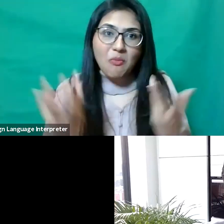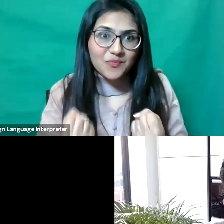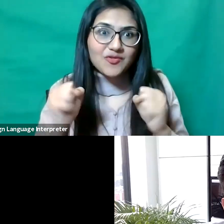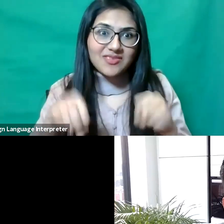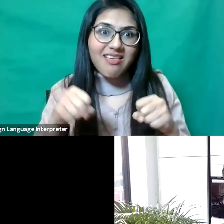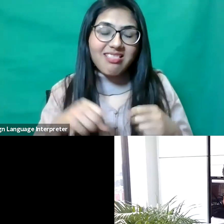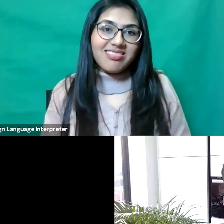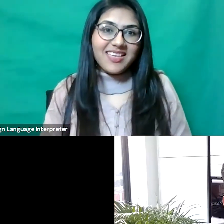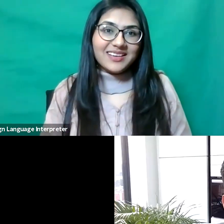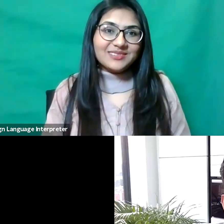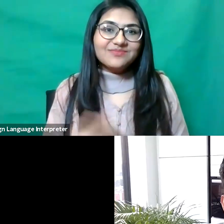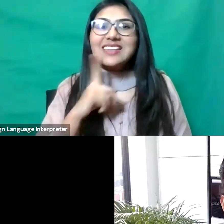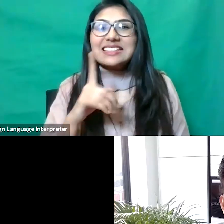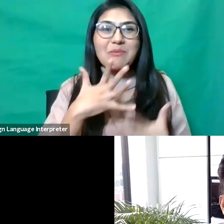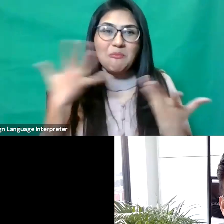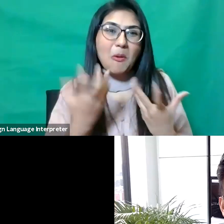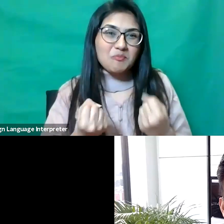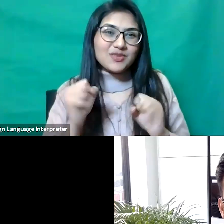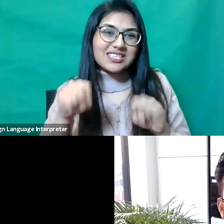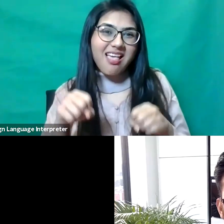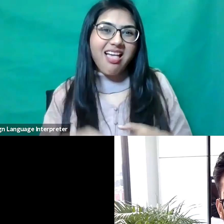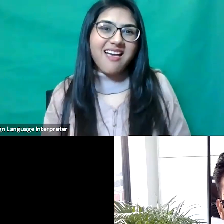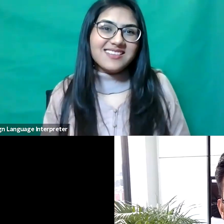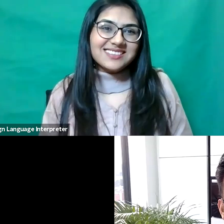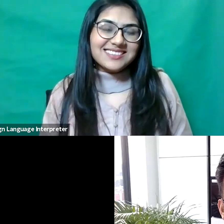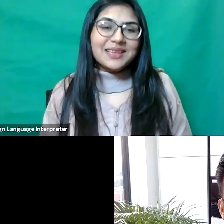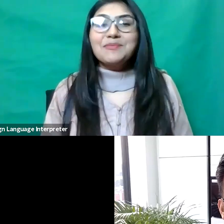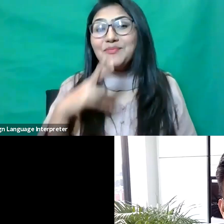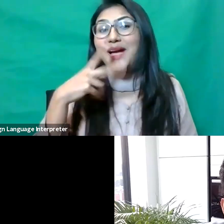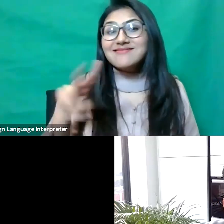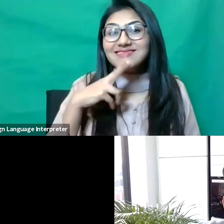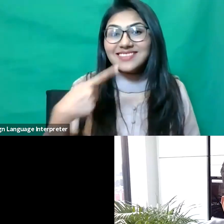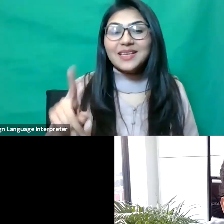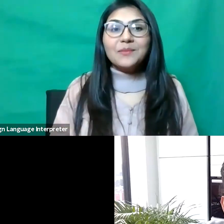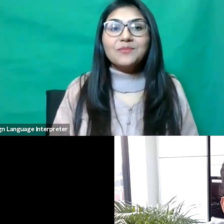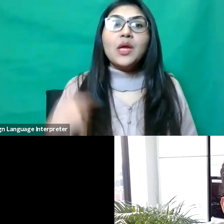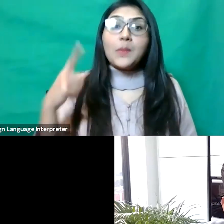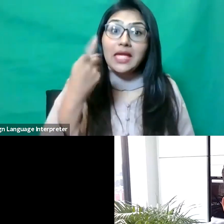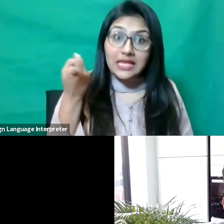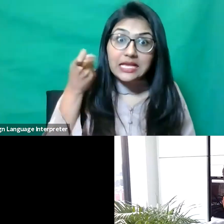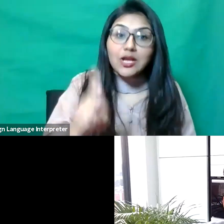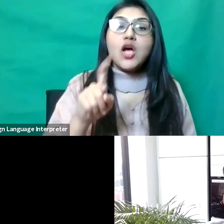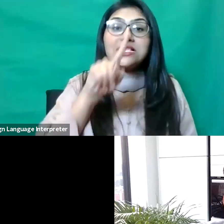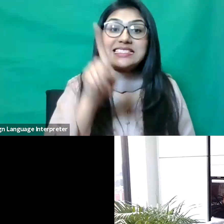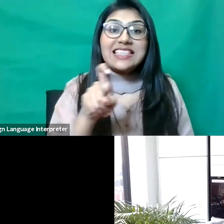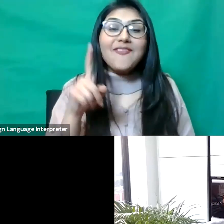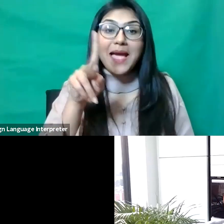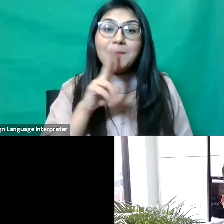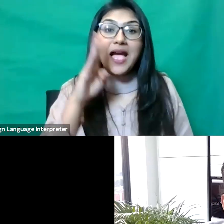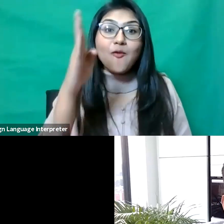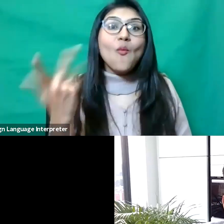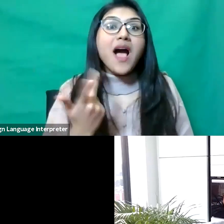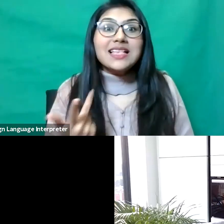very difficult. Yeah, I'm sure in one of the questions we'll come back to discussing the topic around the